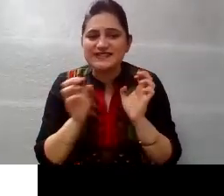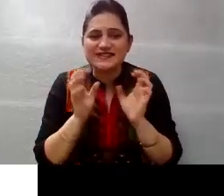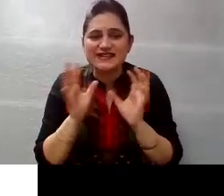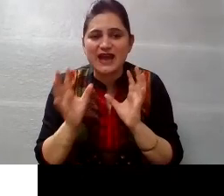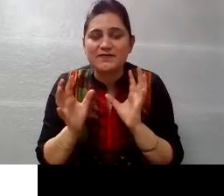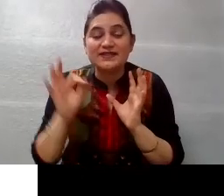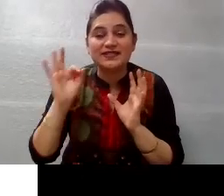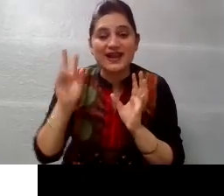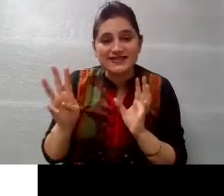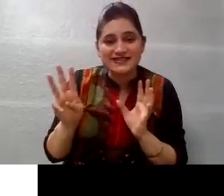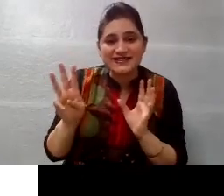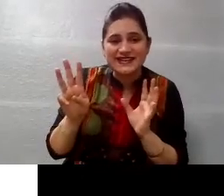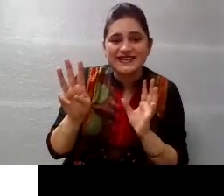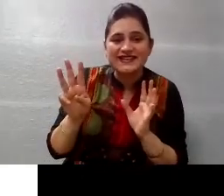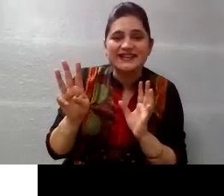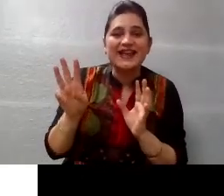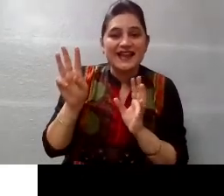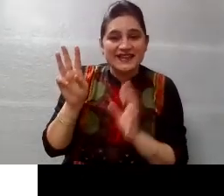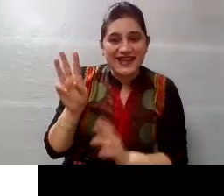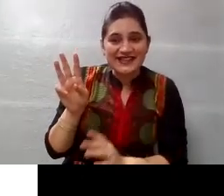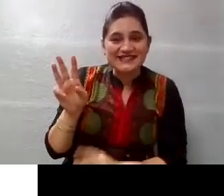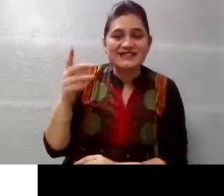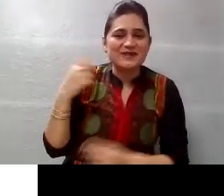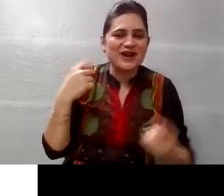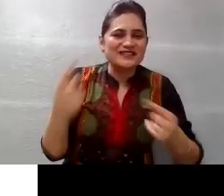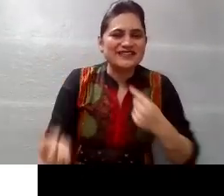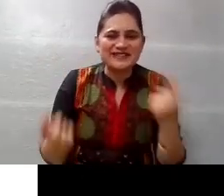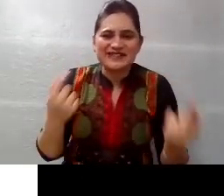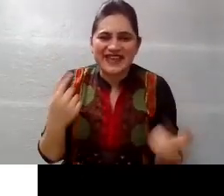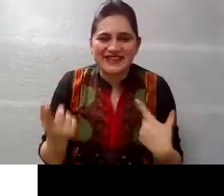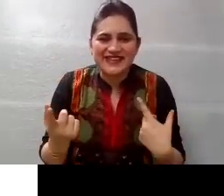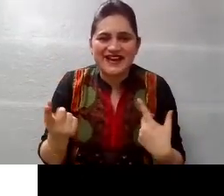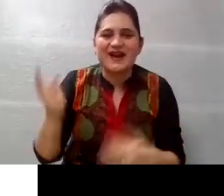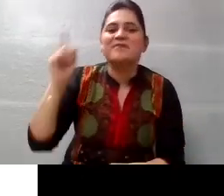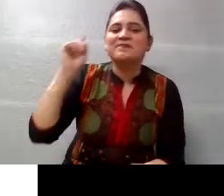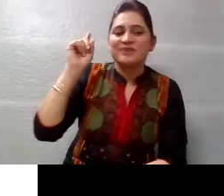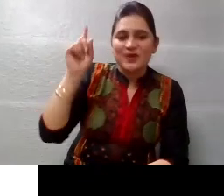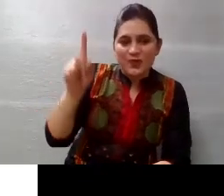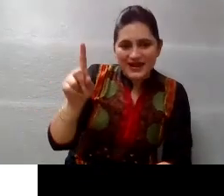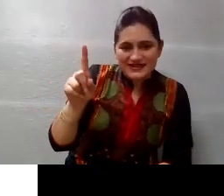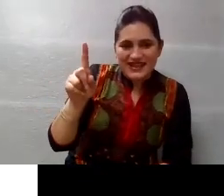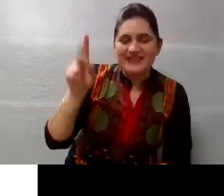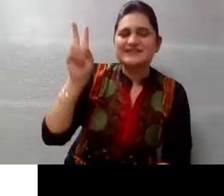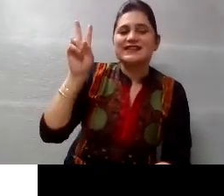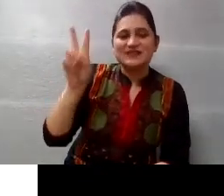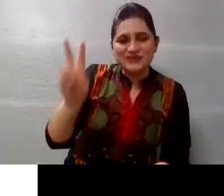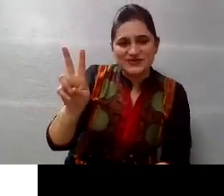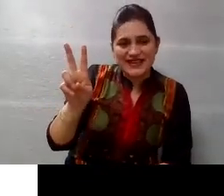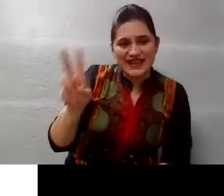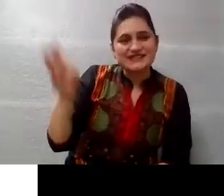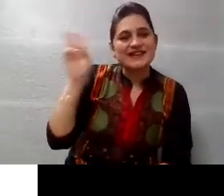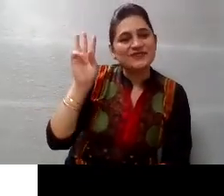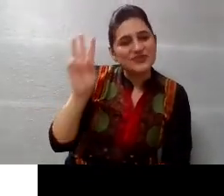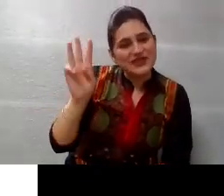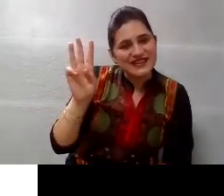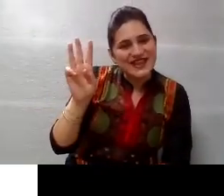many tens in the number 30. Yes. Come on. Say it together. One tens, one